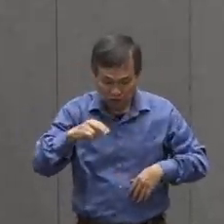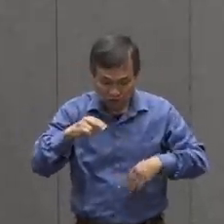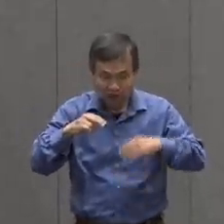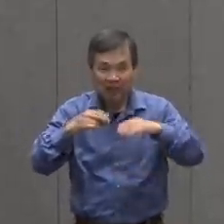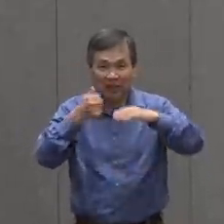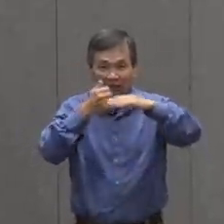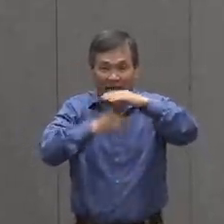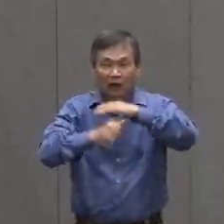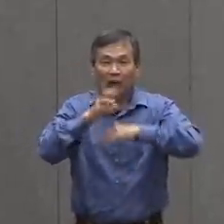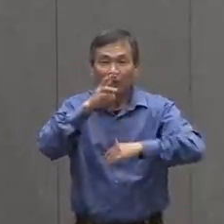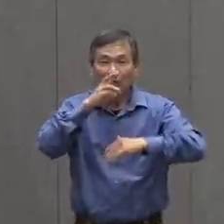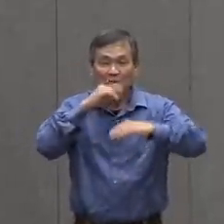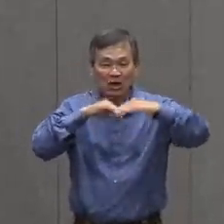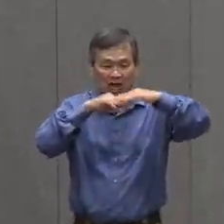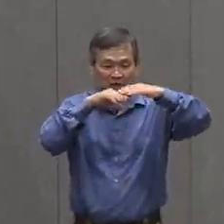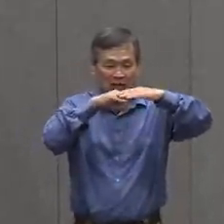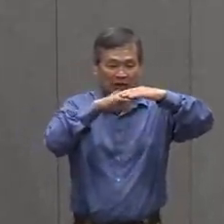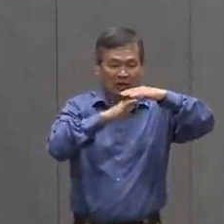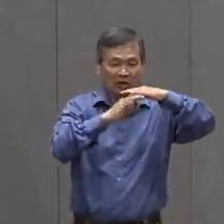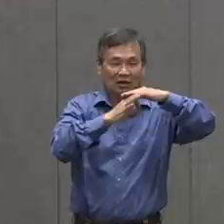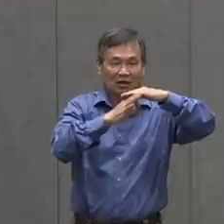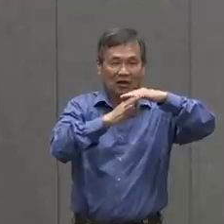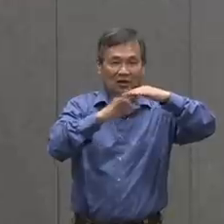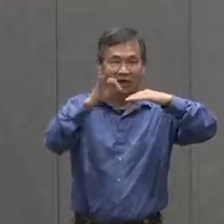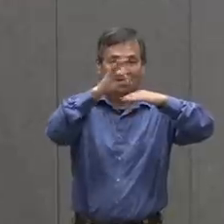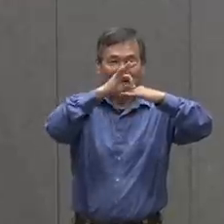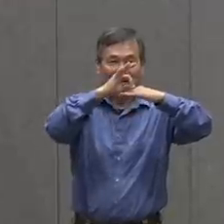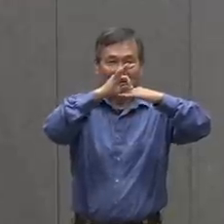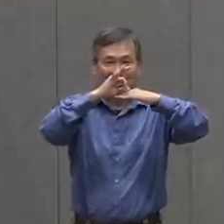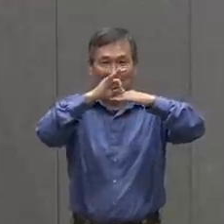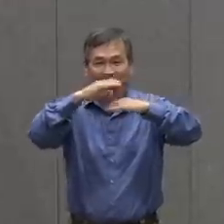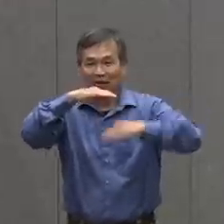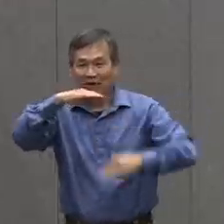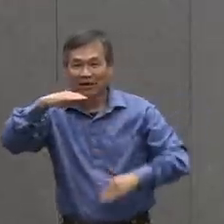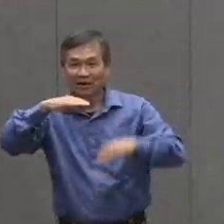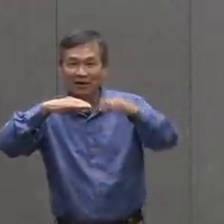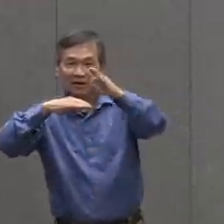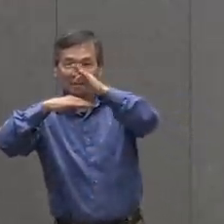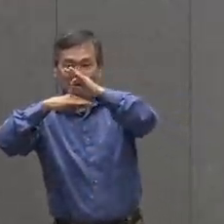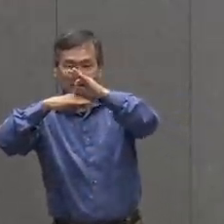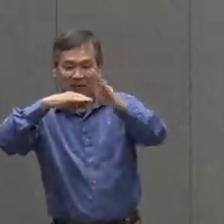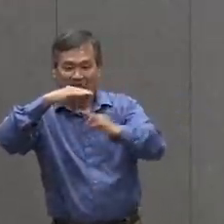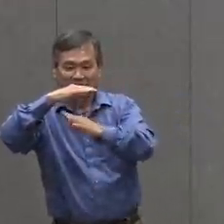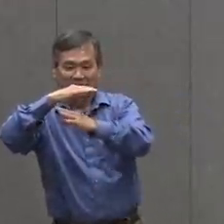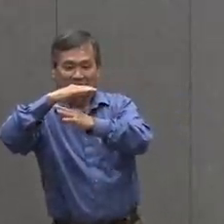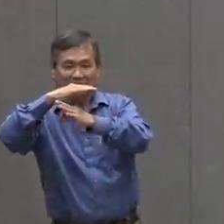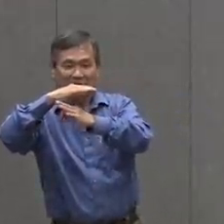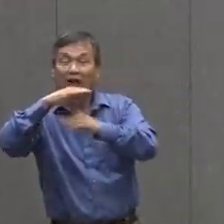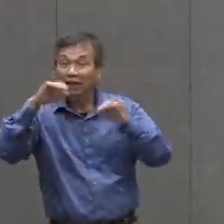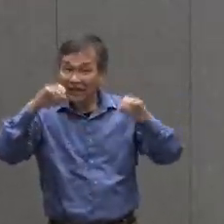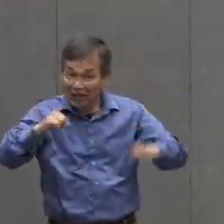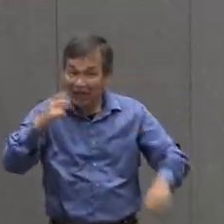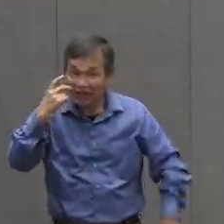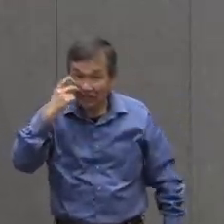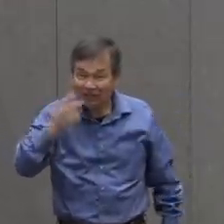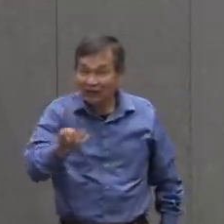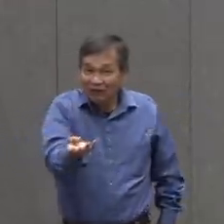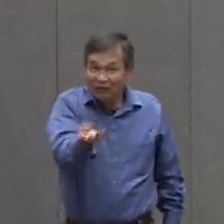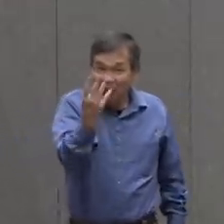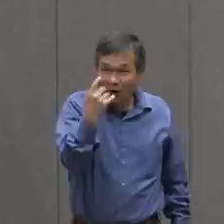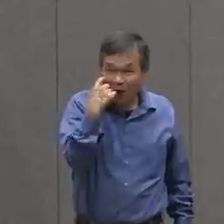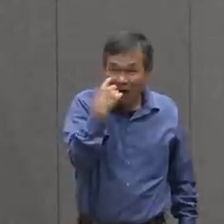they have two on top and two on bottom. So that gives them four